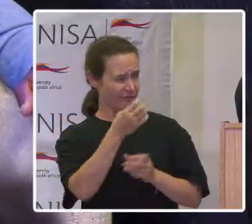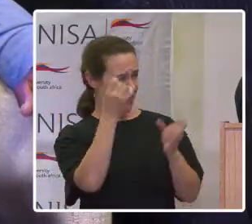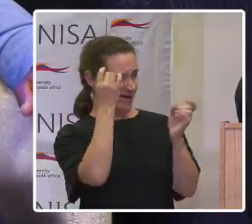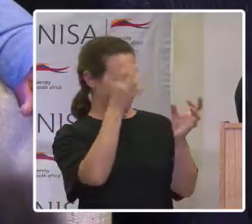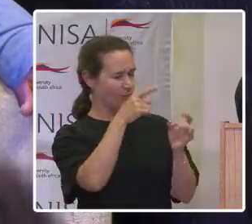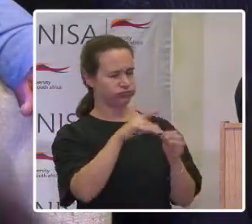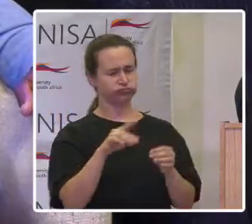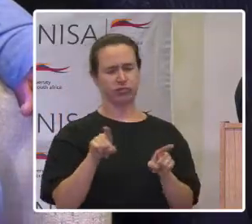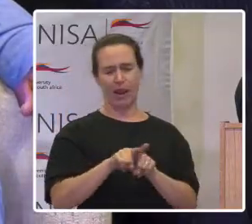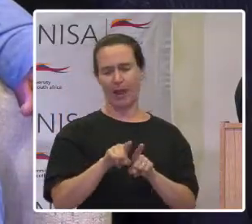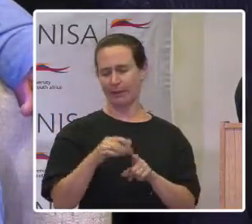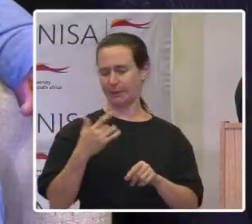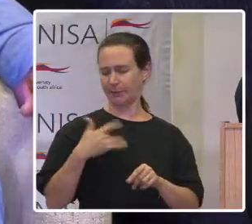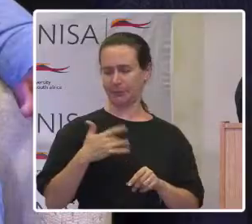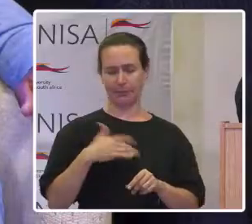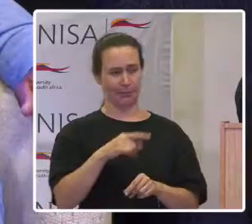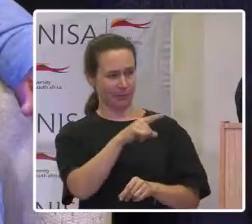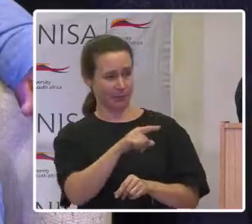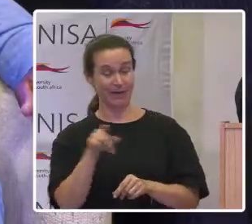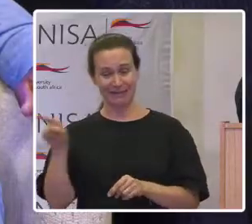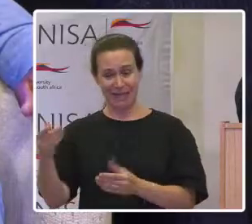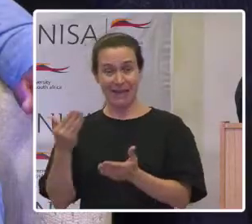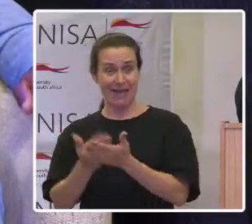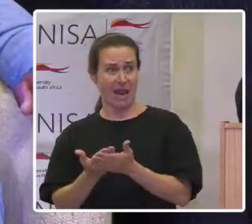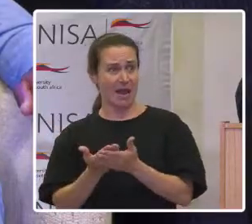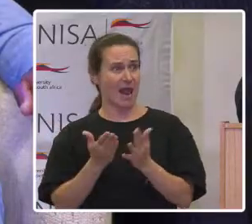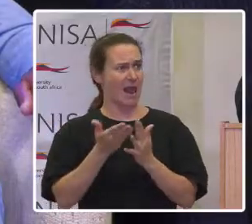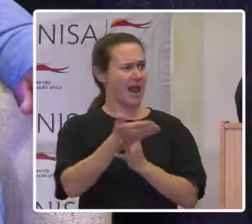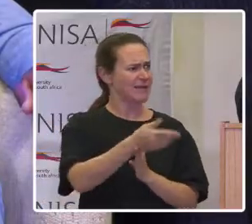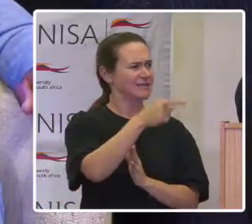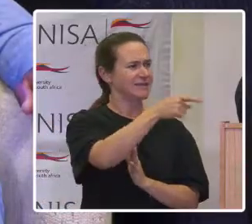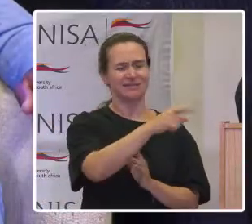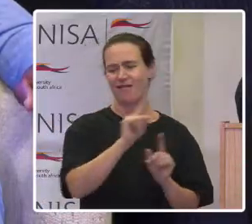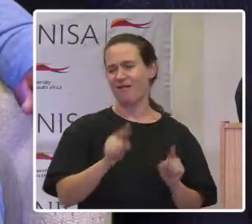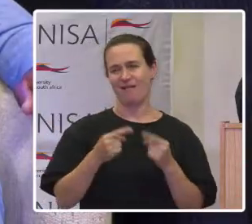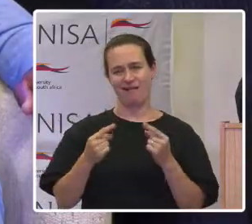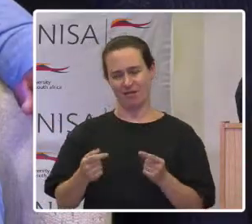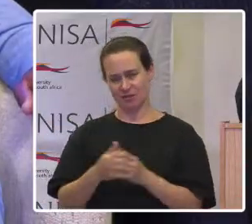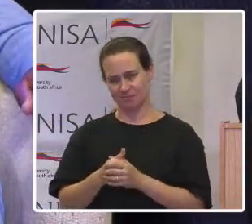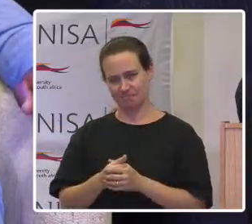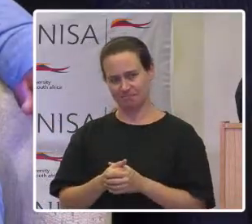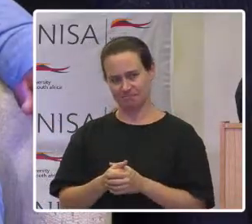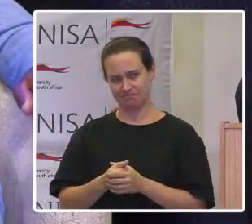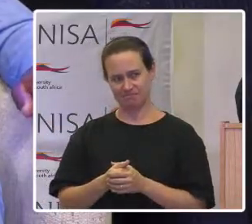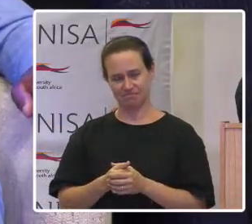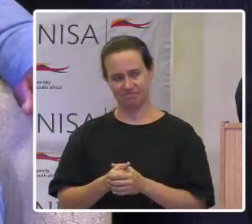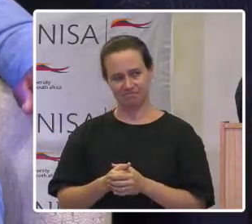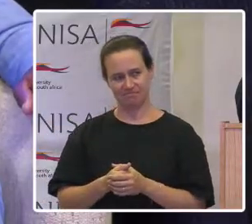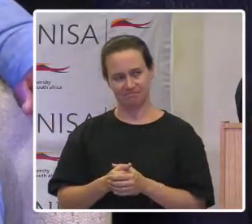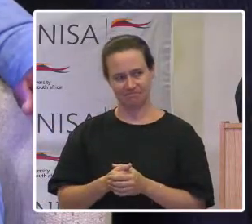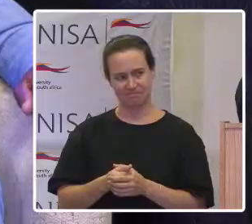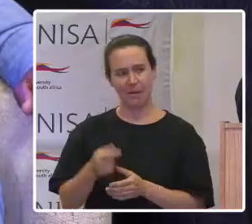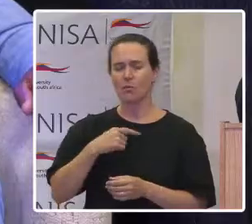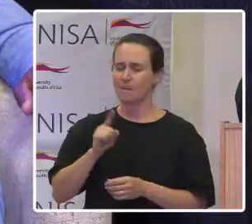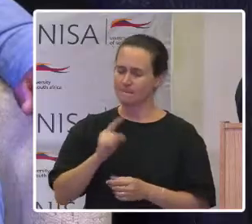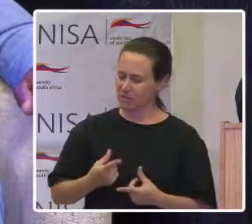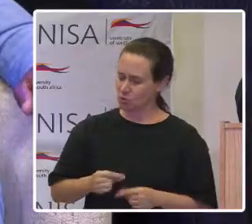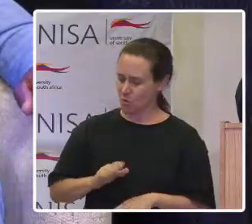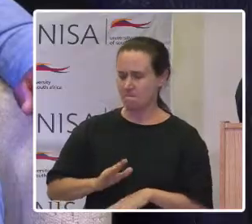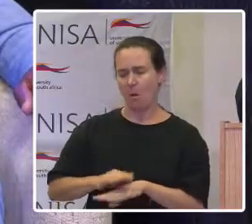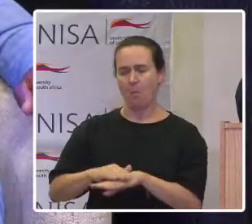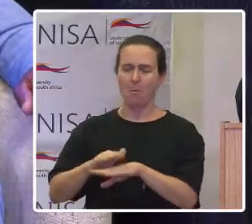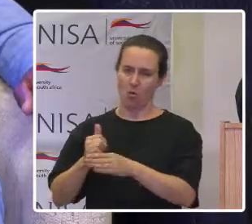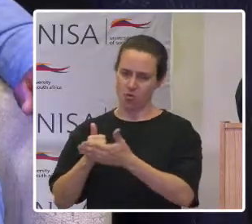feel that that's no space for you to enter. But I think we just need to do more regarding